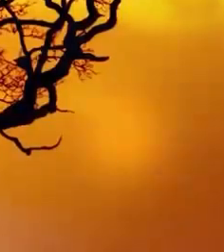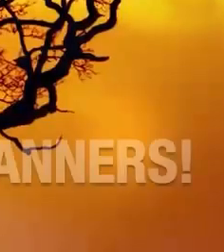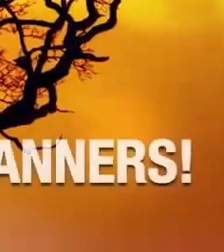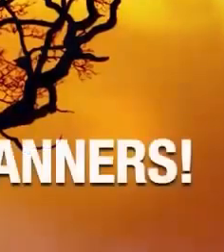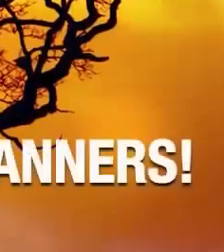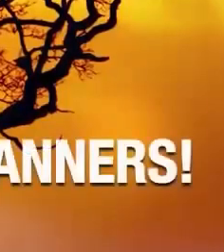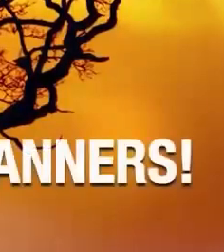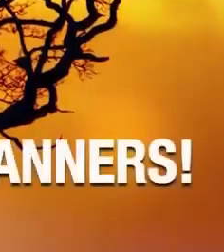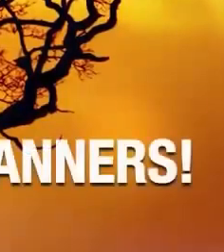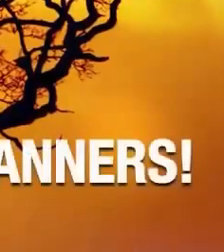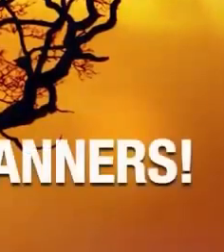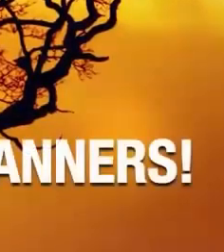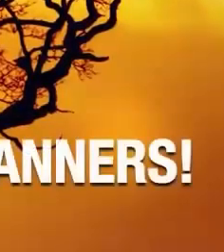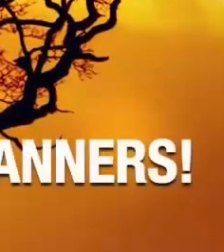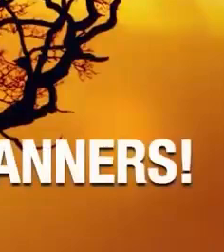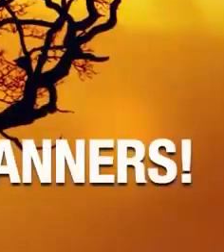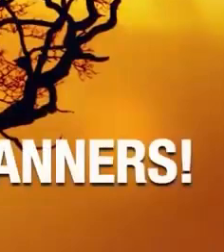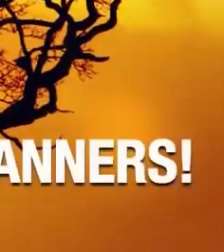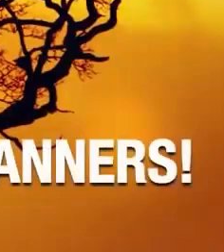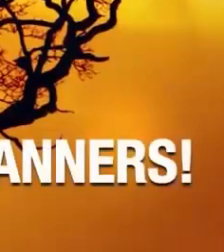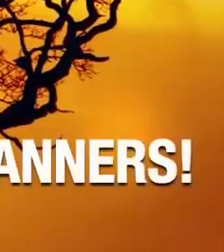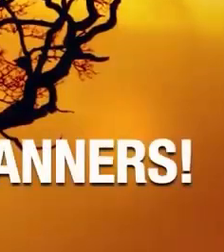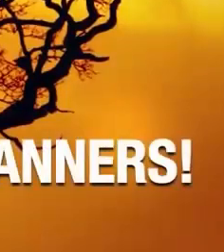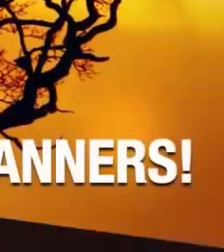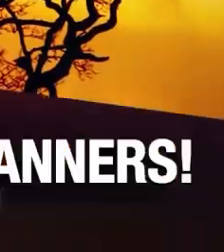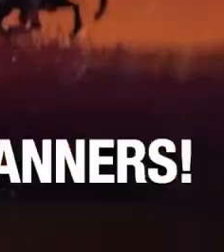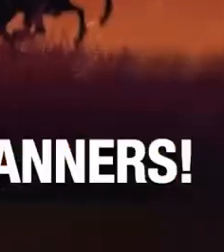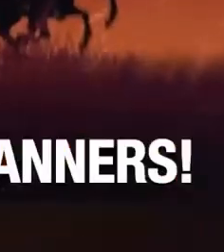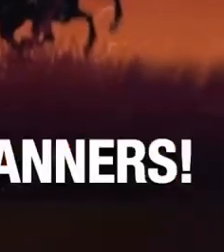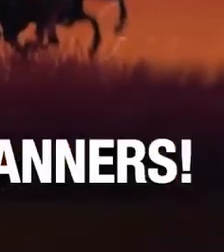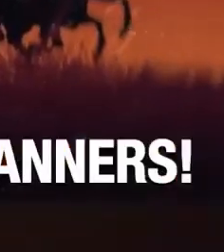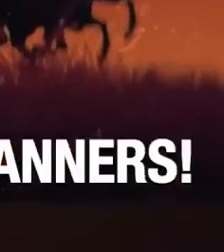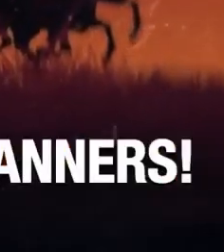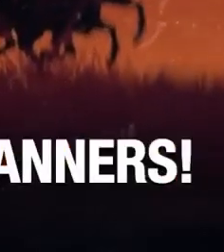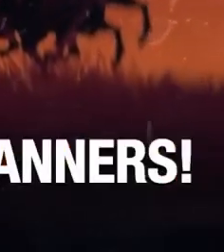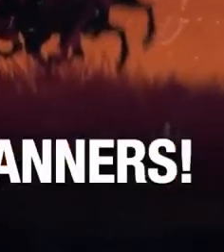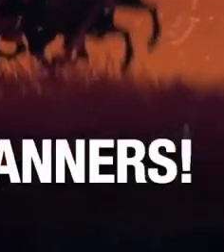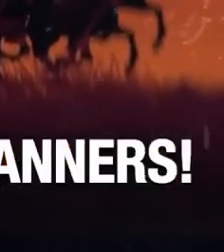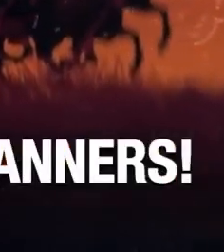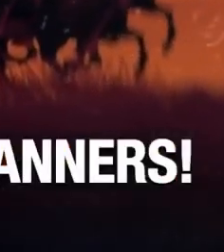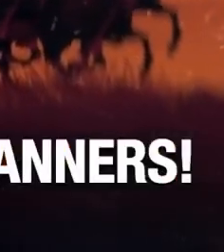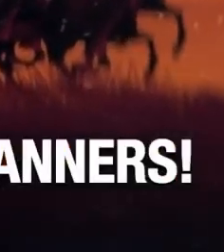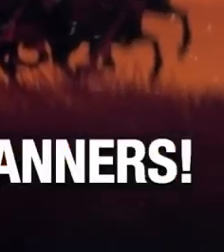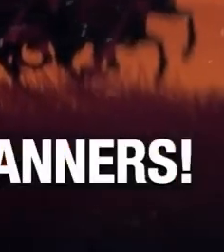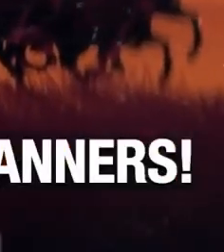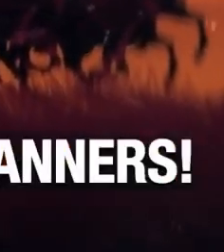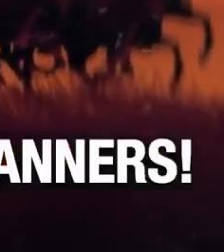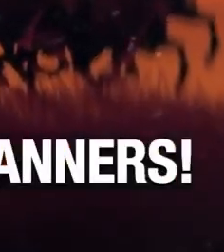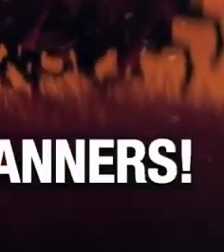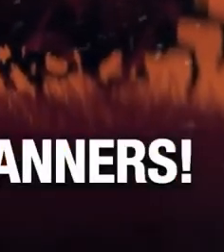sun. She is awesome as an army flying